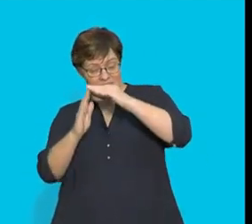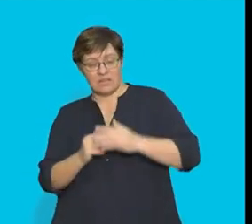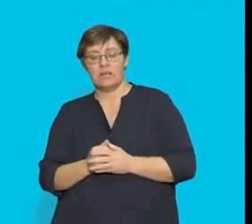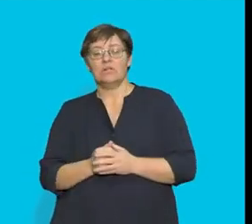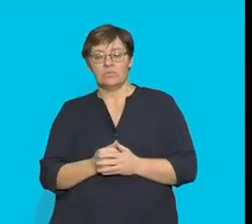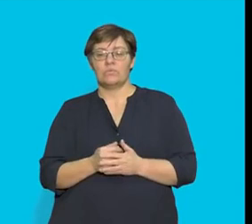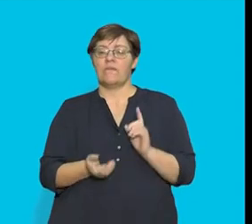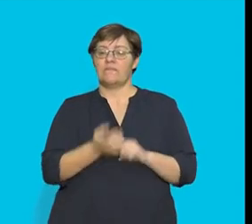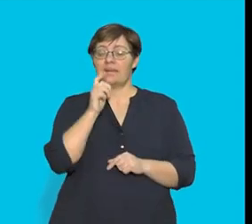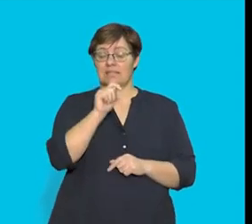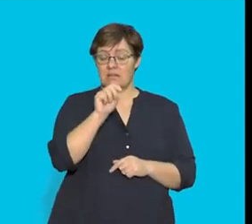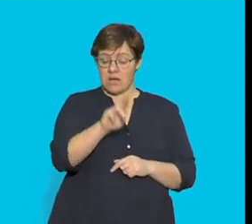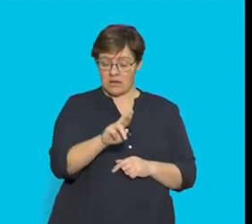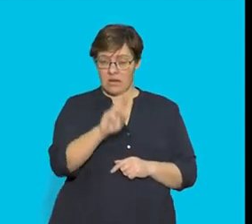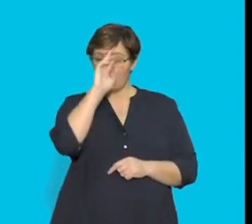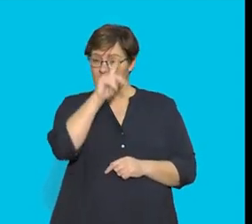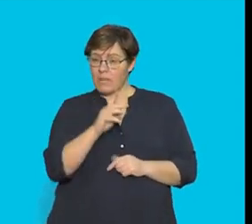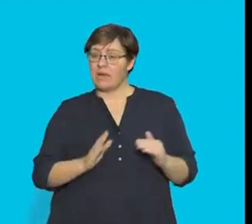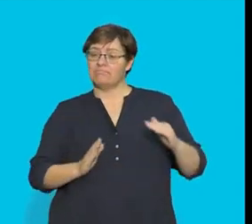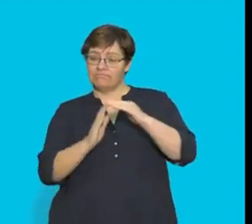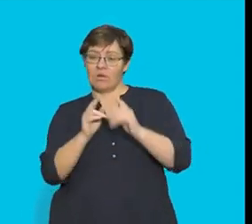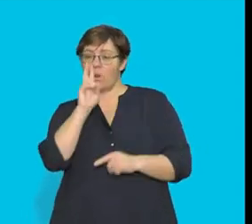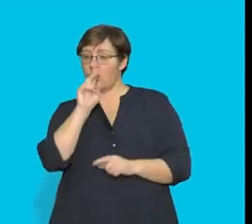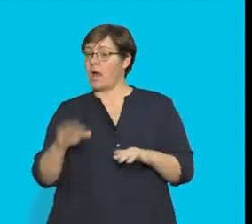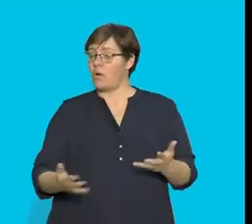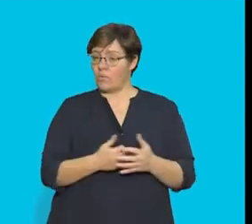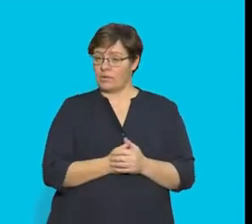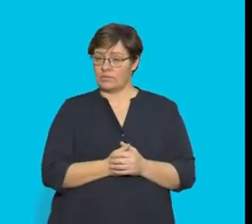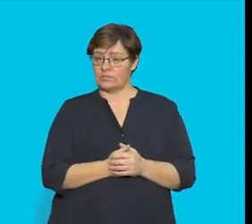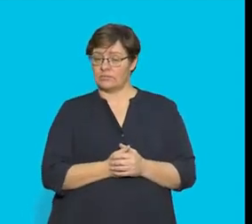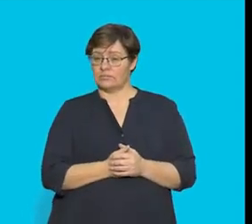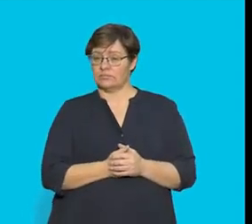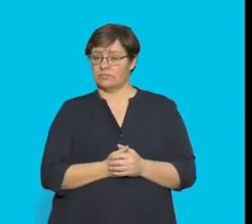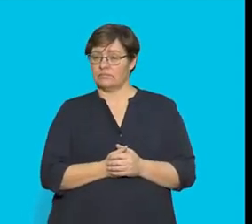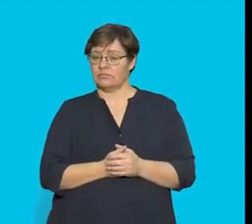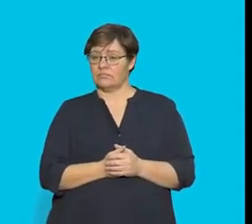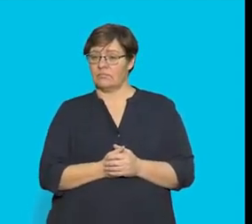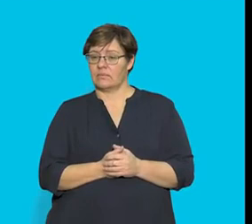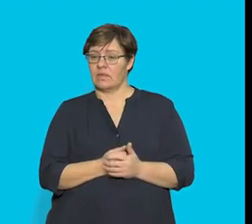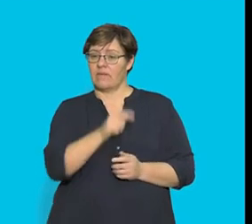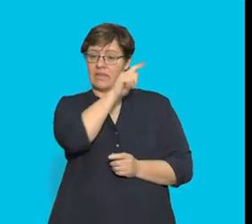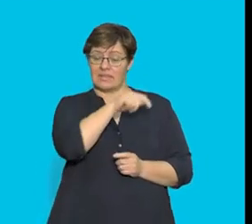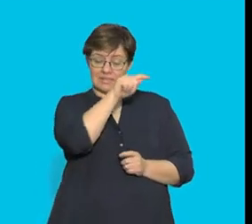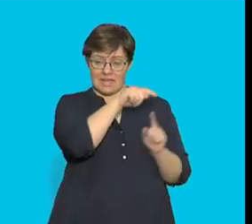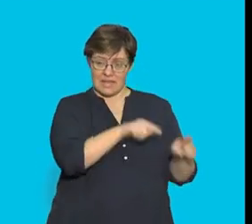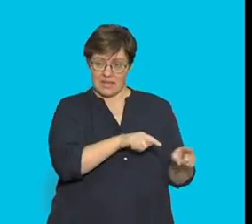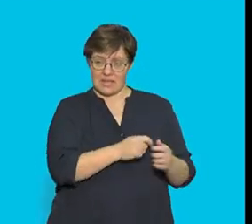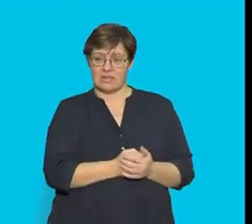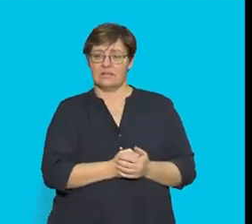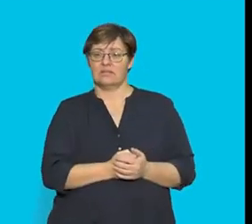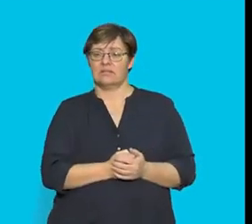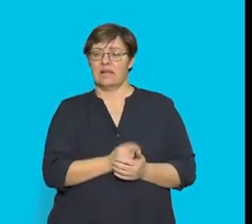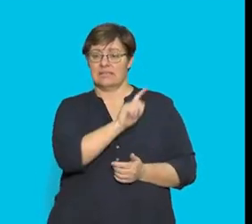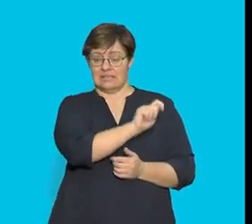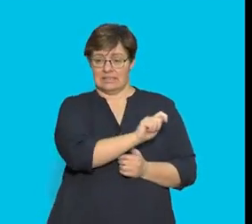the inclined angle to find TR, remember the inclined triangle looks like this. So we've got theta